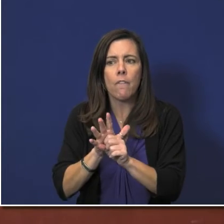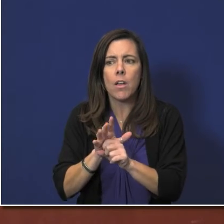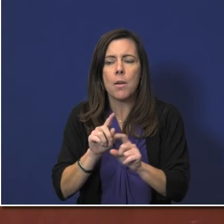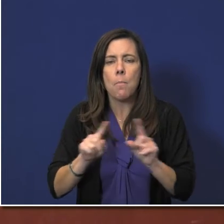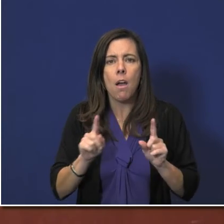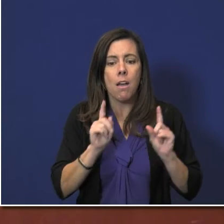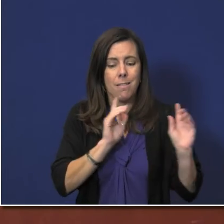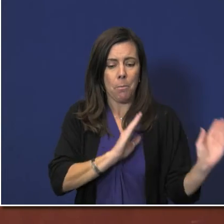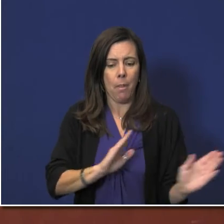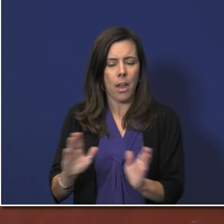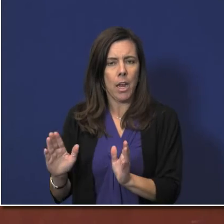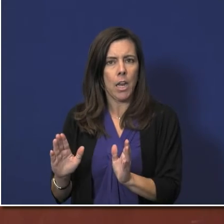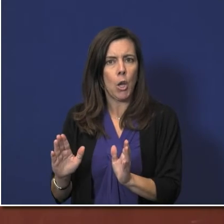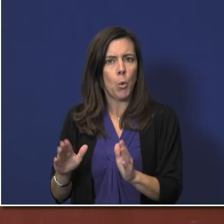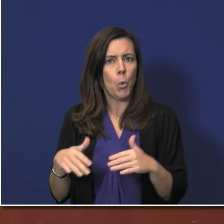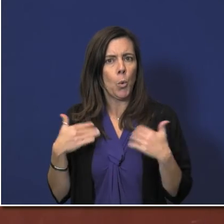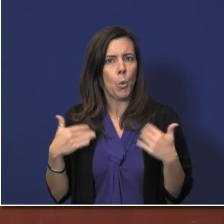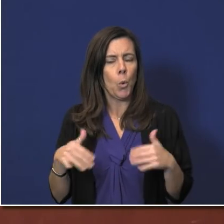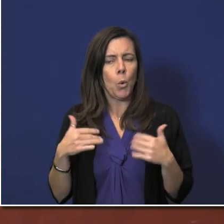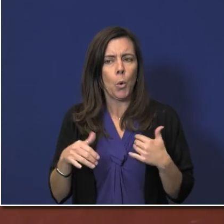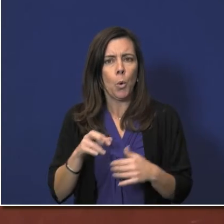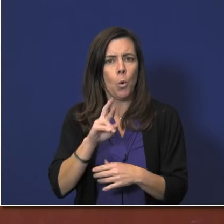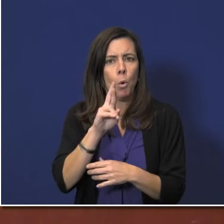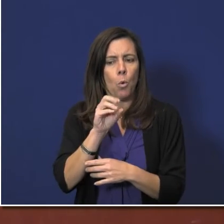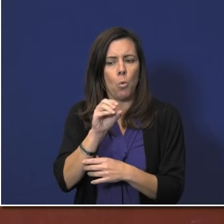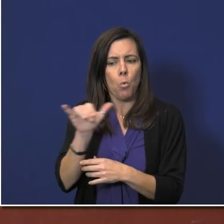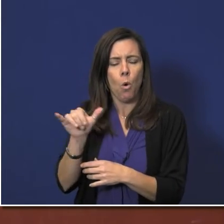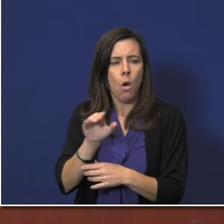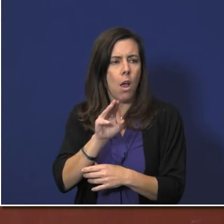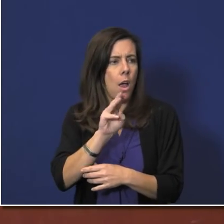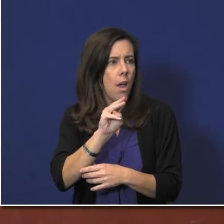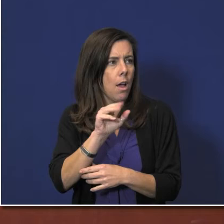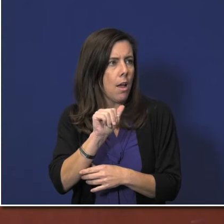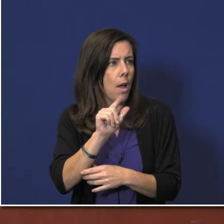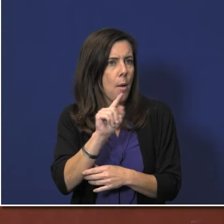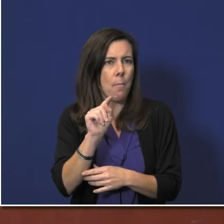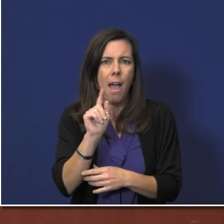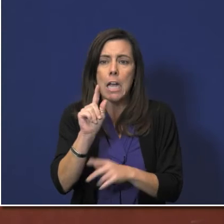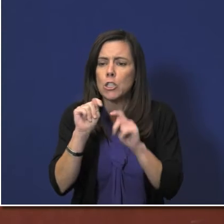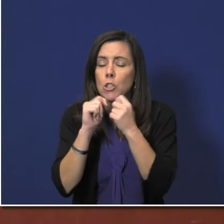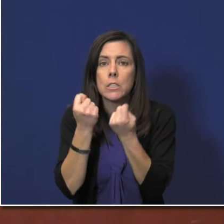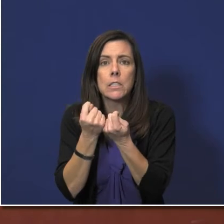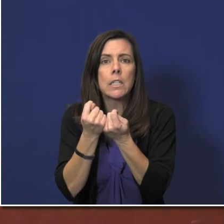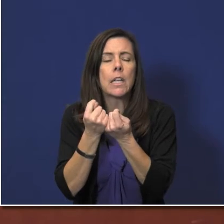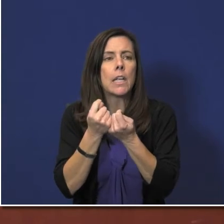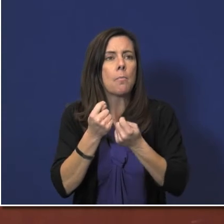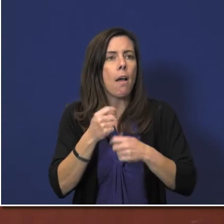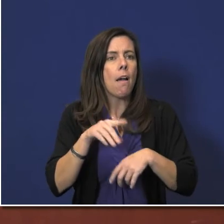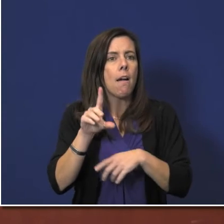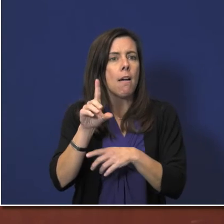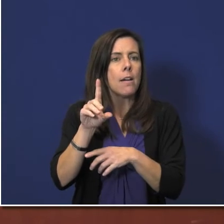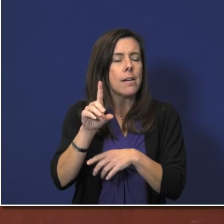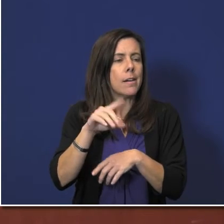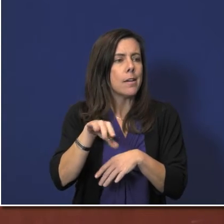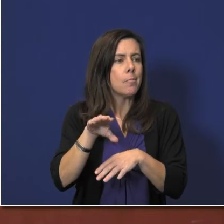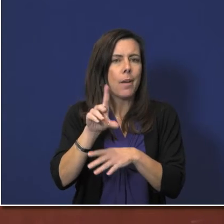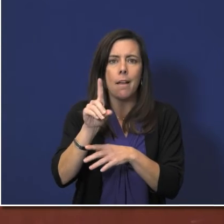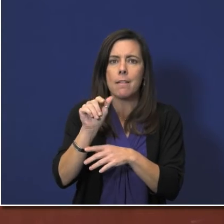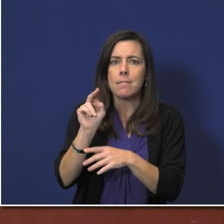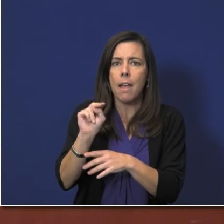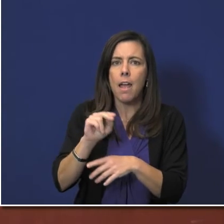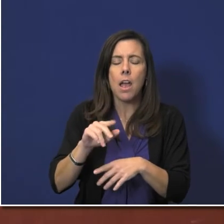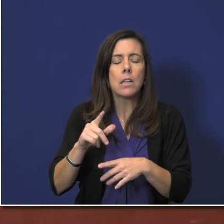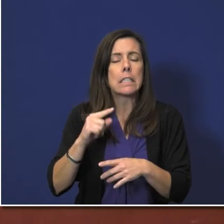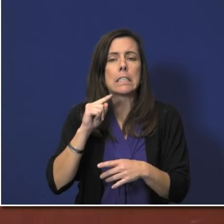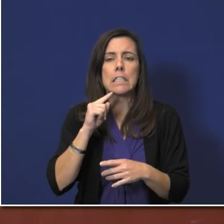remarkable." And Roy, Matt, I don't know who else is here on that team. Dan and Shannon. Hey, seriously,